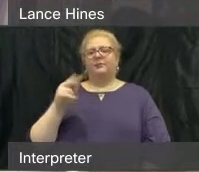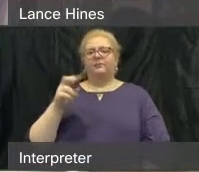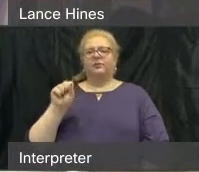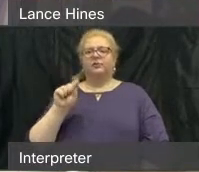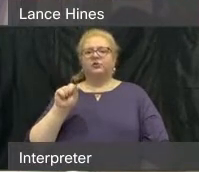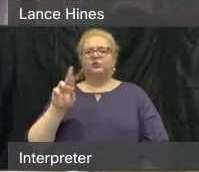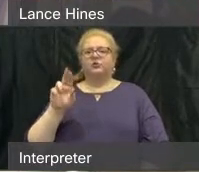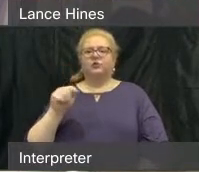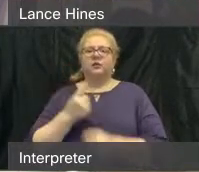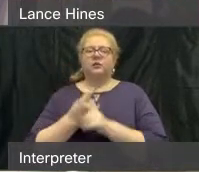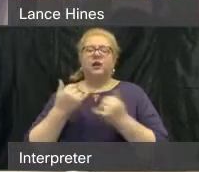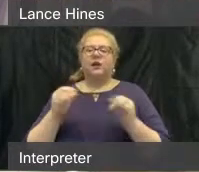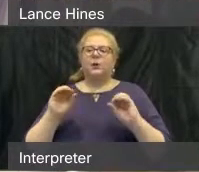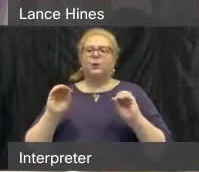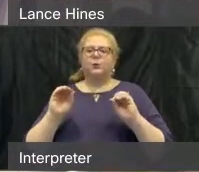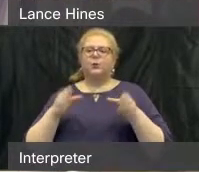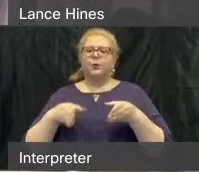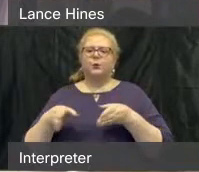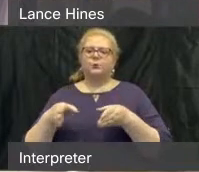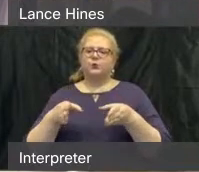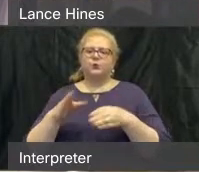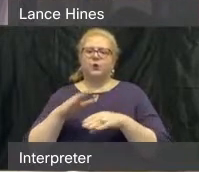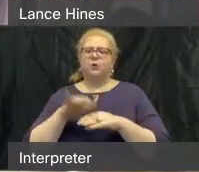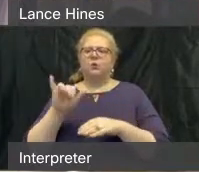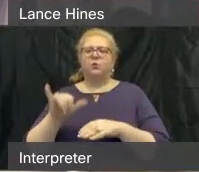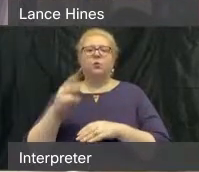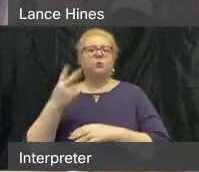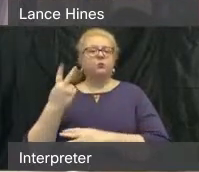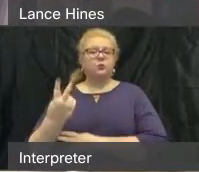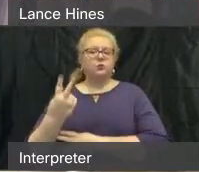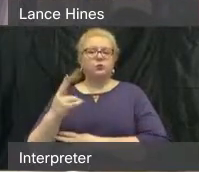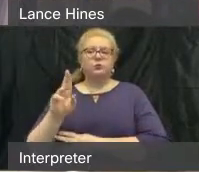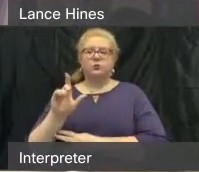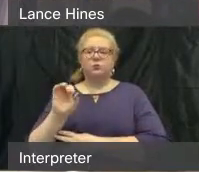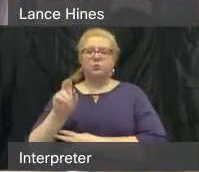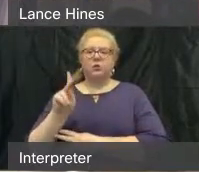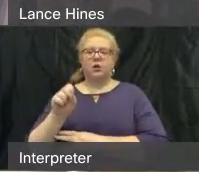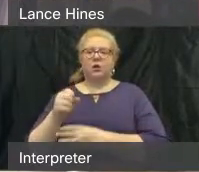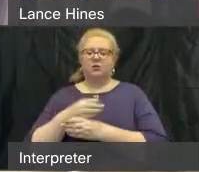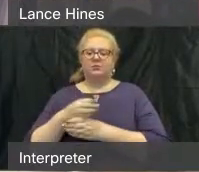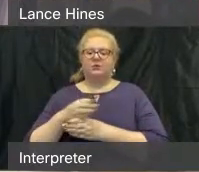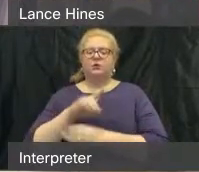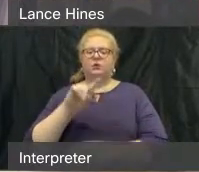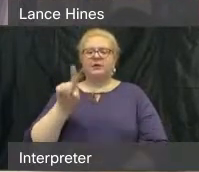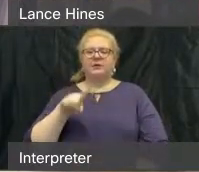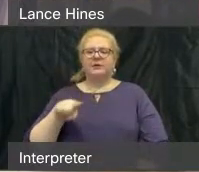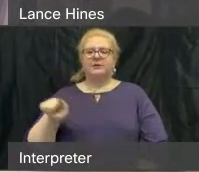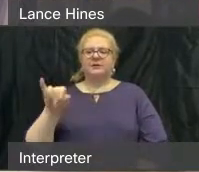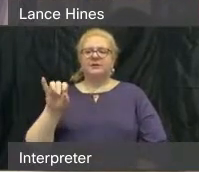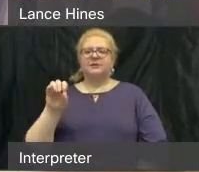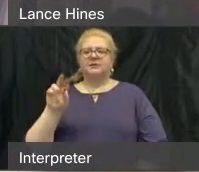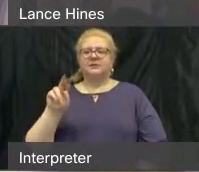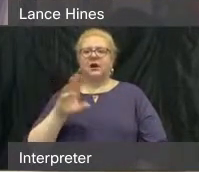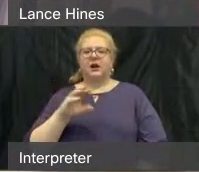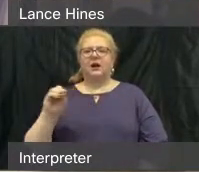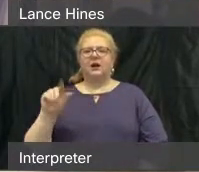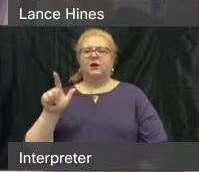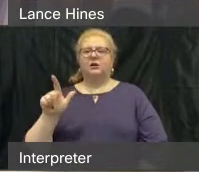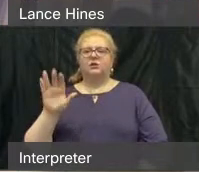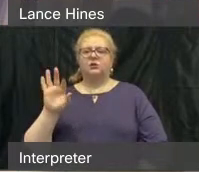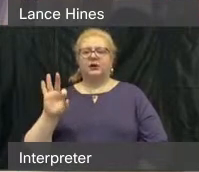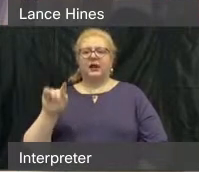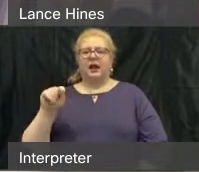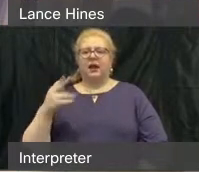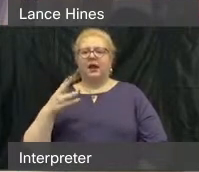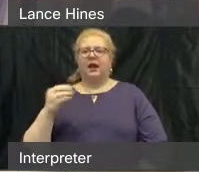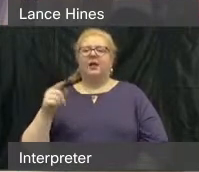streets located on those two blocks between Zion Street and 29th Street, and it goes down to 30th